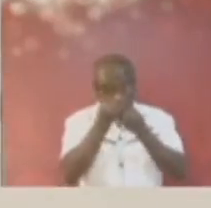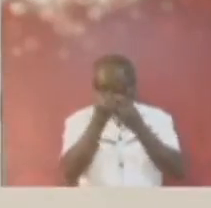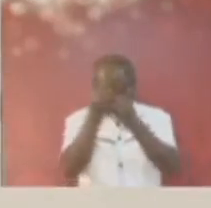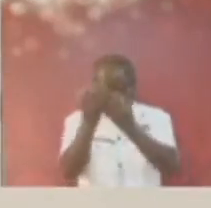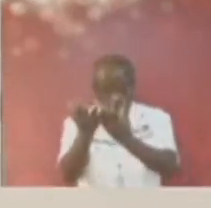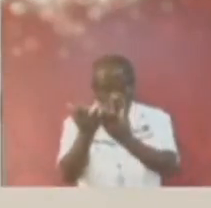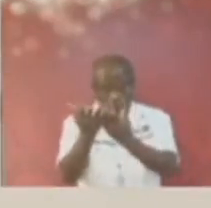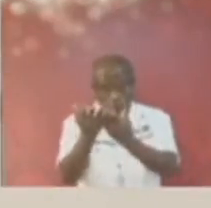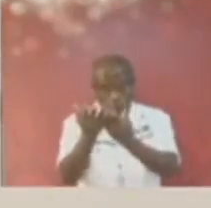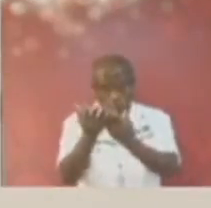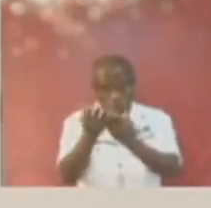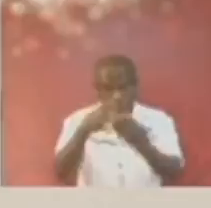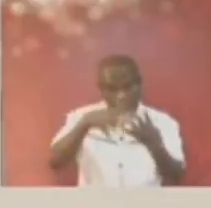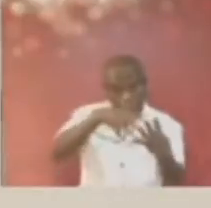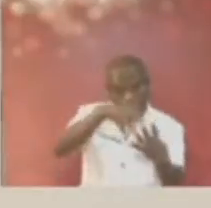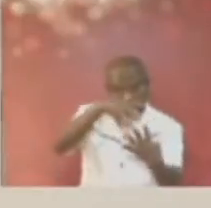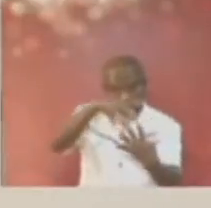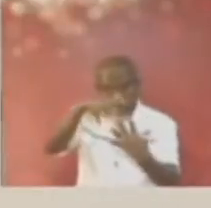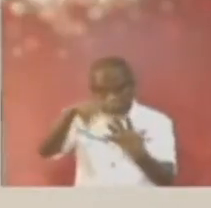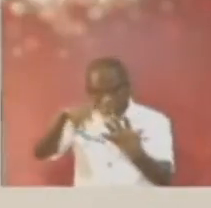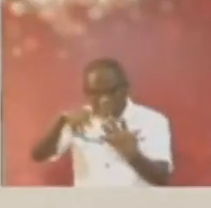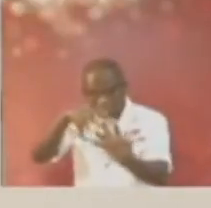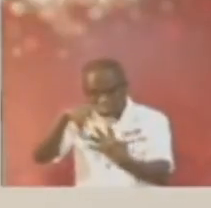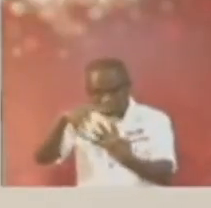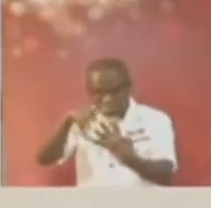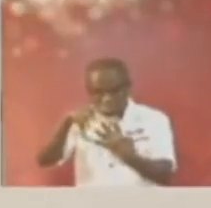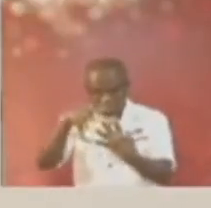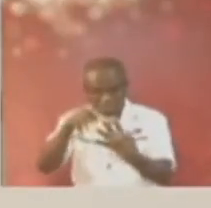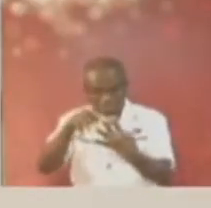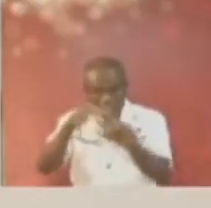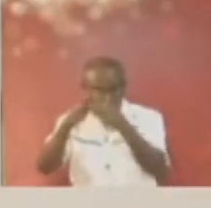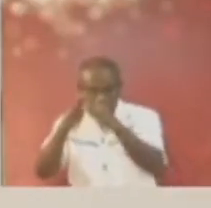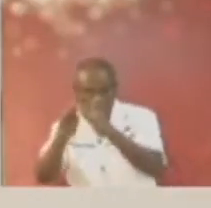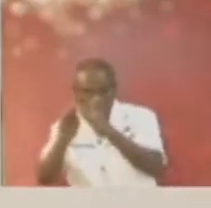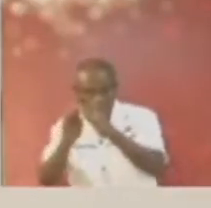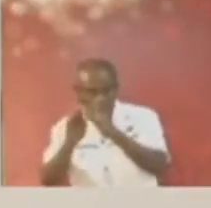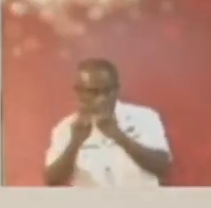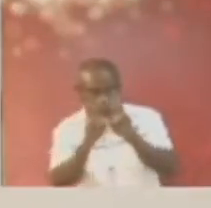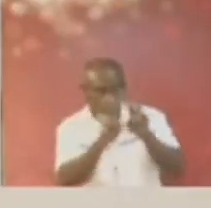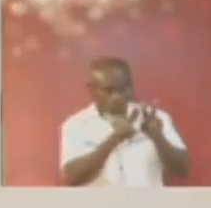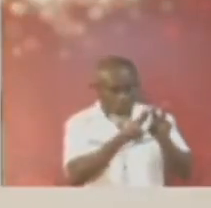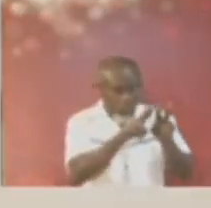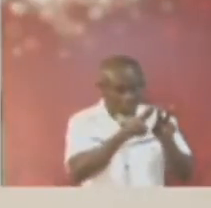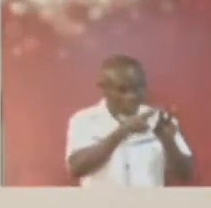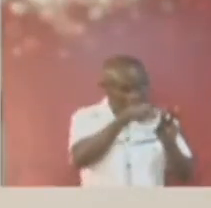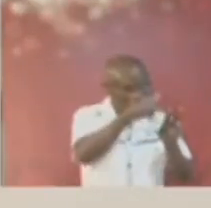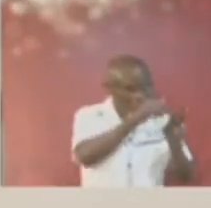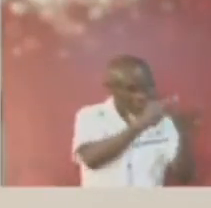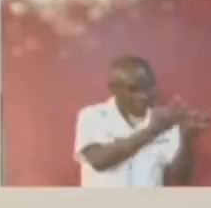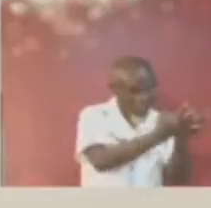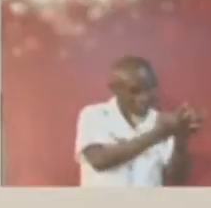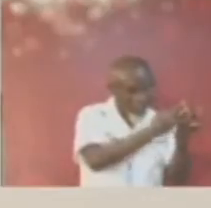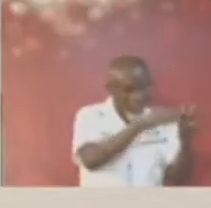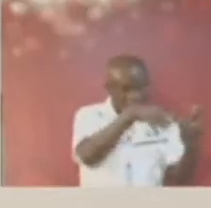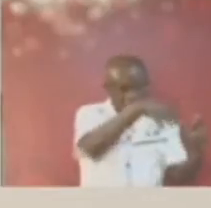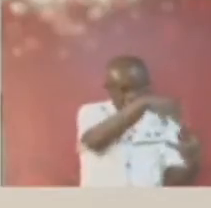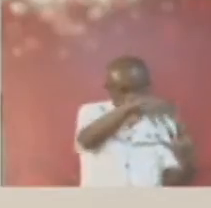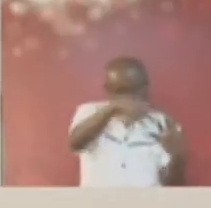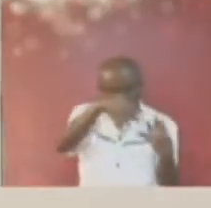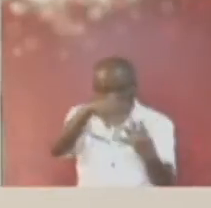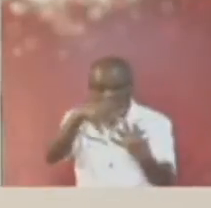the mixing of households, people going from one household to another, even for small gatherings, has been one of the